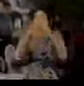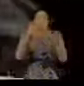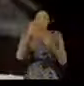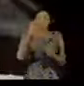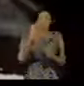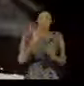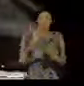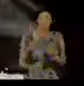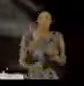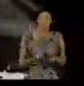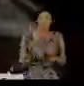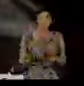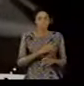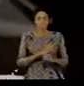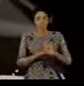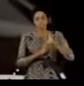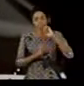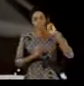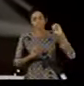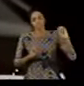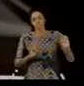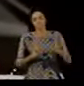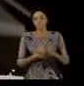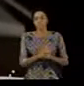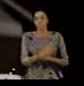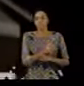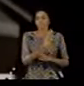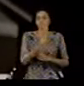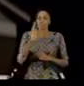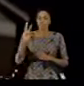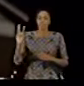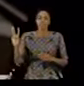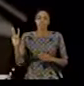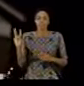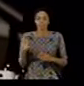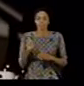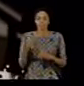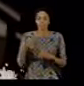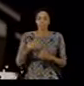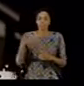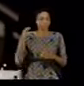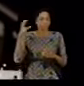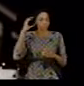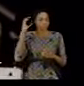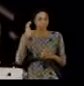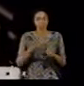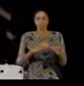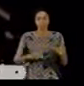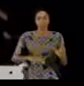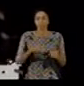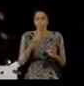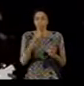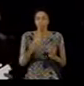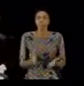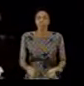south and east to west, we'd hear Christ be